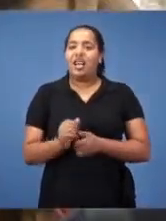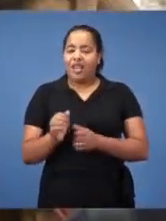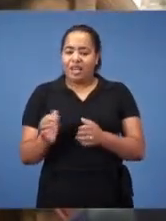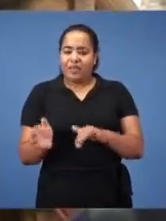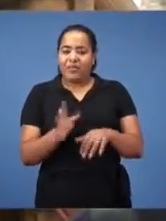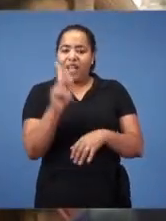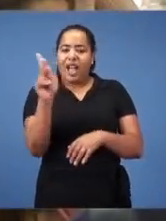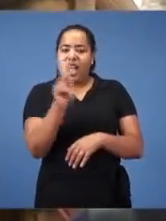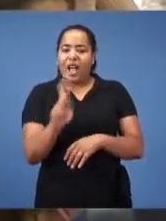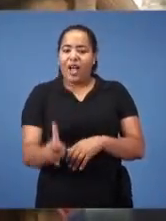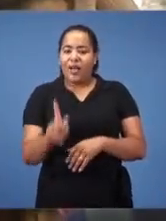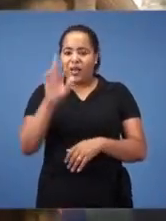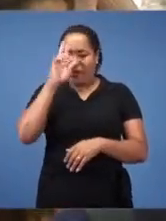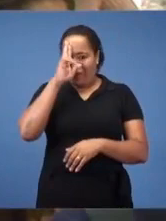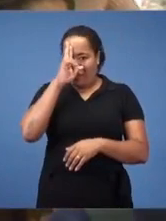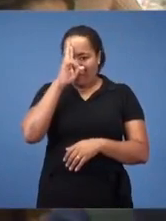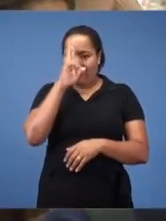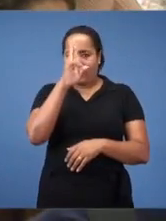Peace of the Lord.